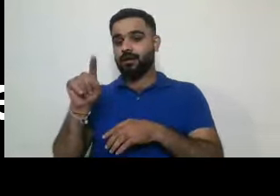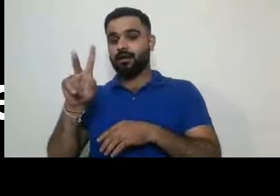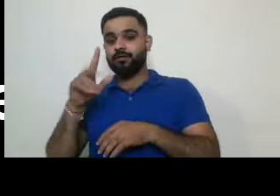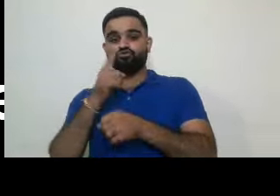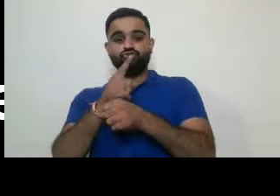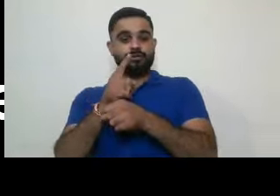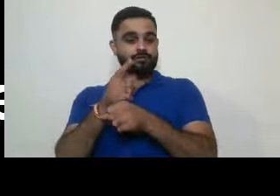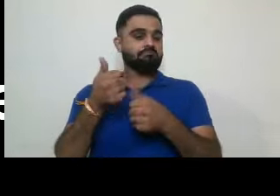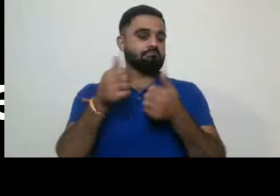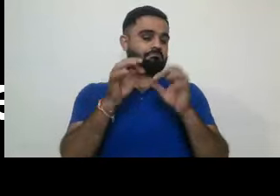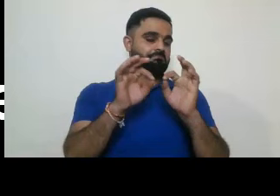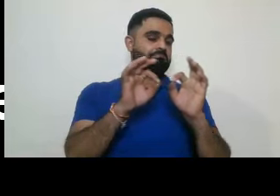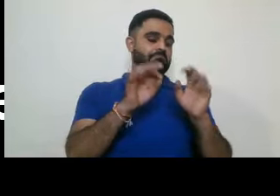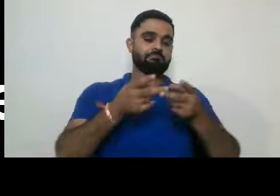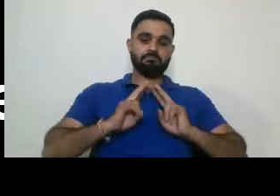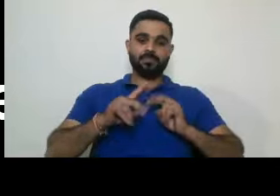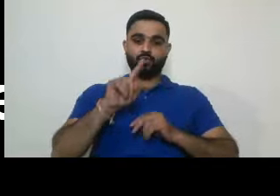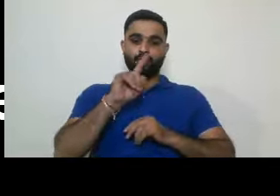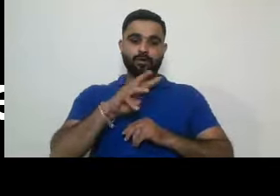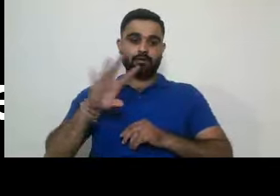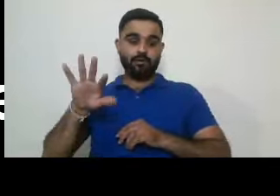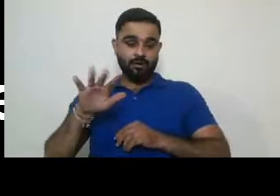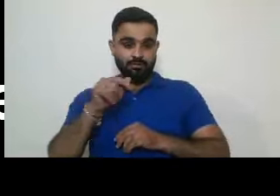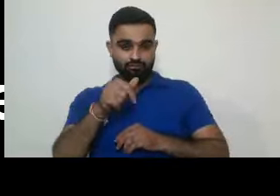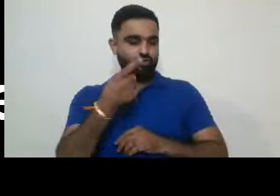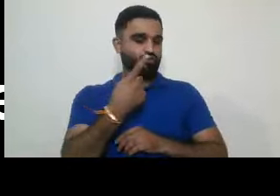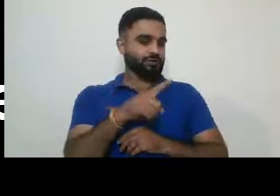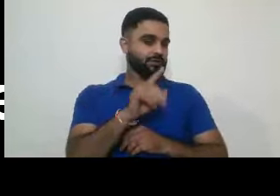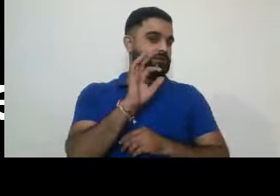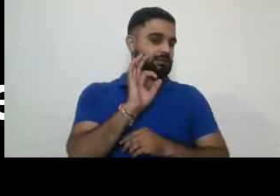right, that's nice. 134 is Natasha. That's right.